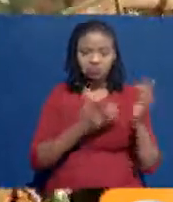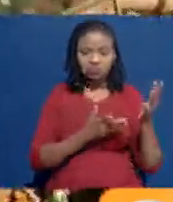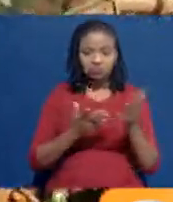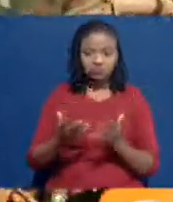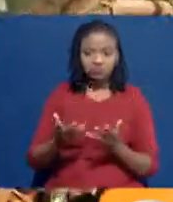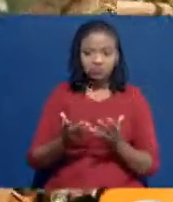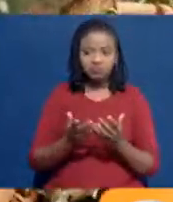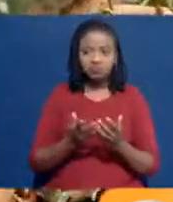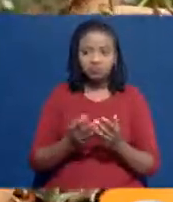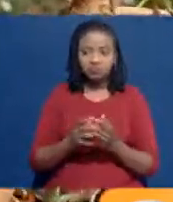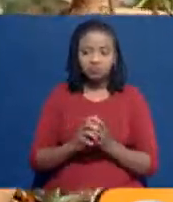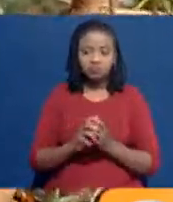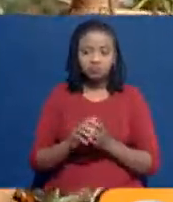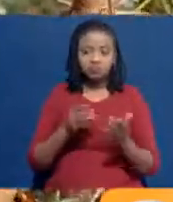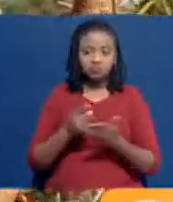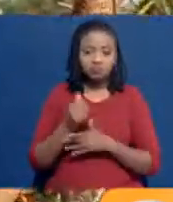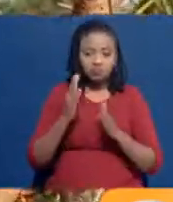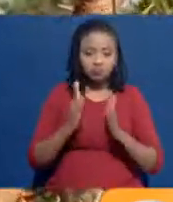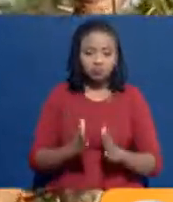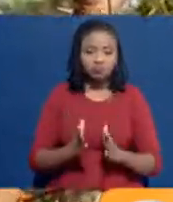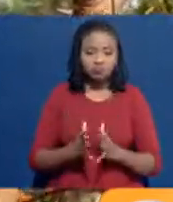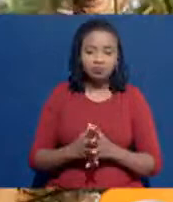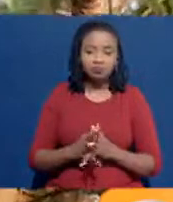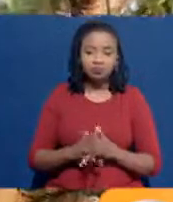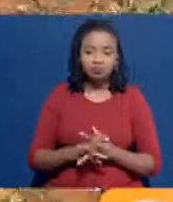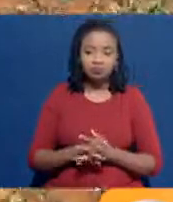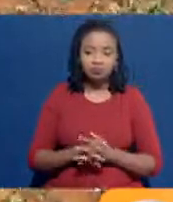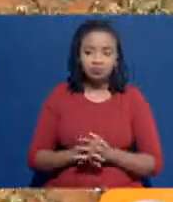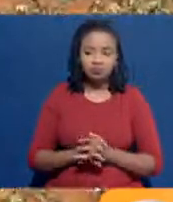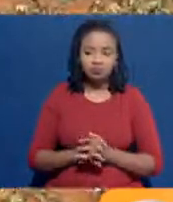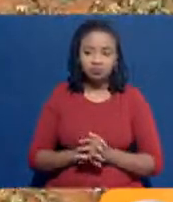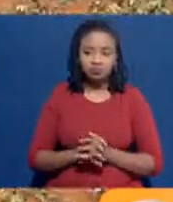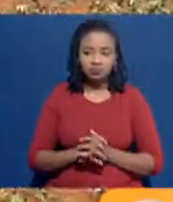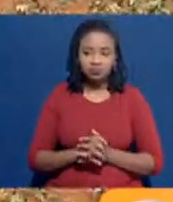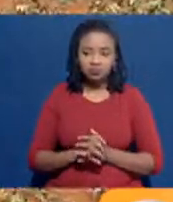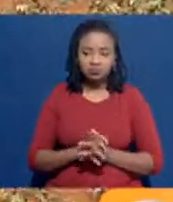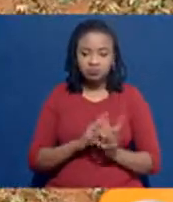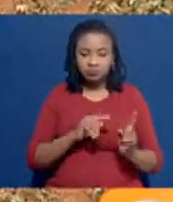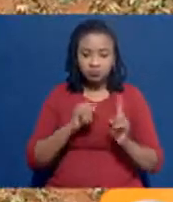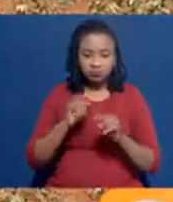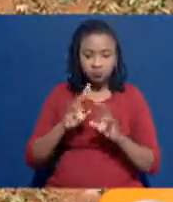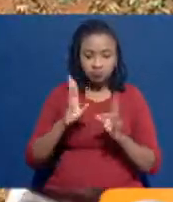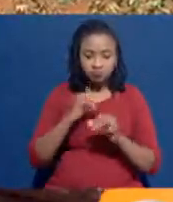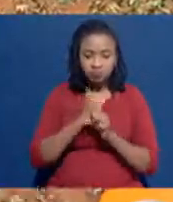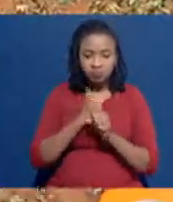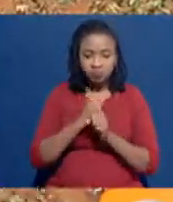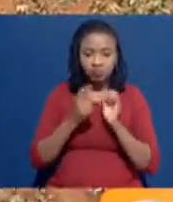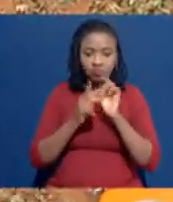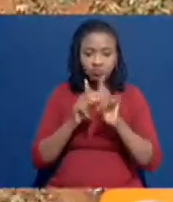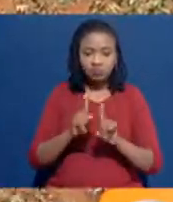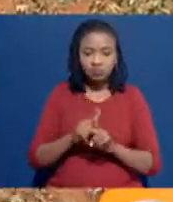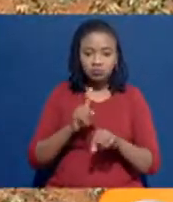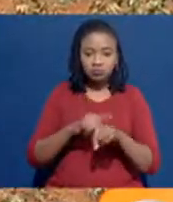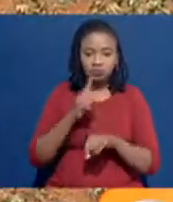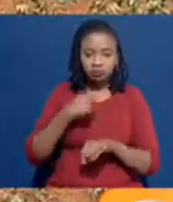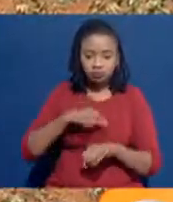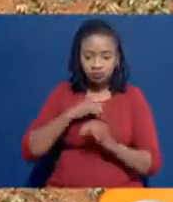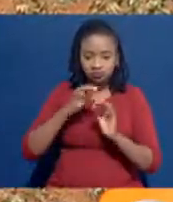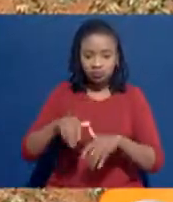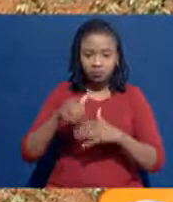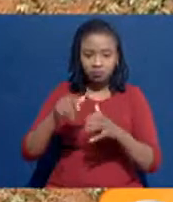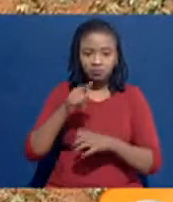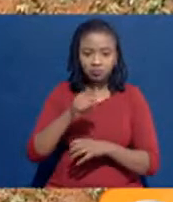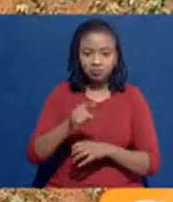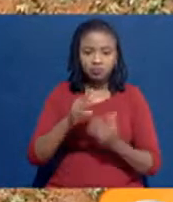Valley na Dika Cloth Mills. Wanakuja kuchukua. Sasa tukiuza, tukilima pamba, ukipata hivi unaenda